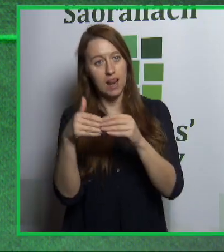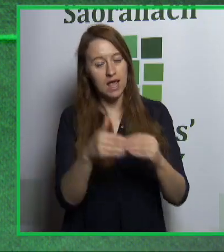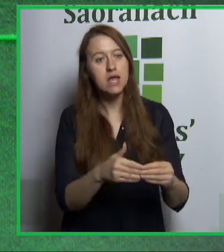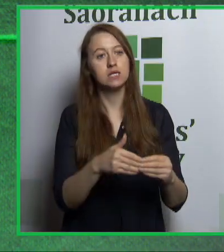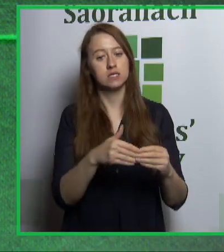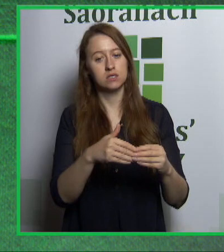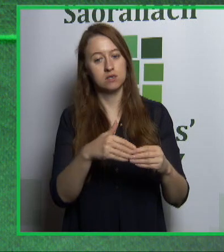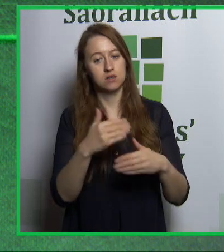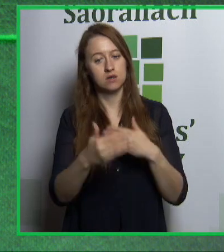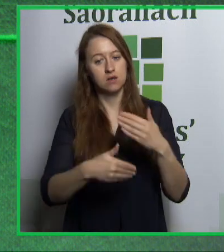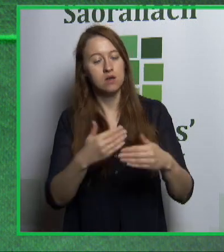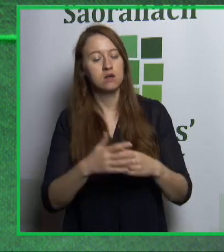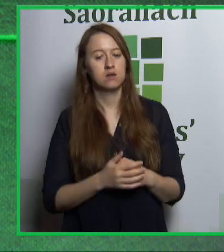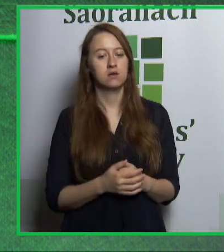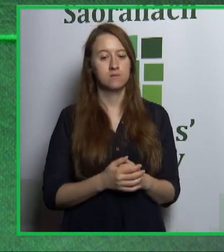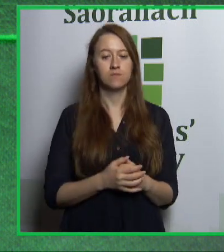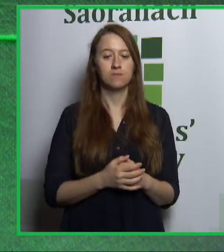suppose it's like many of my peers as well.